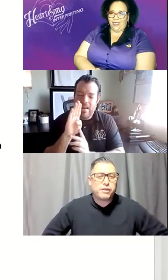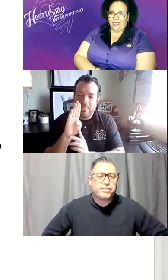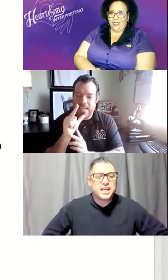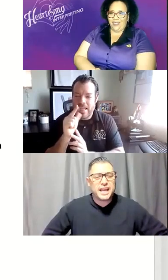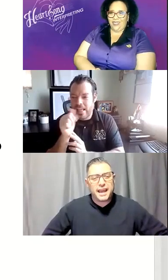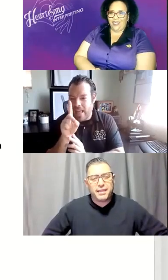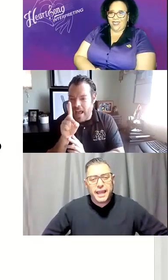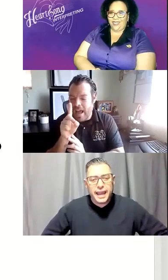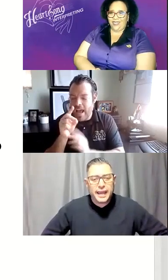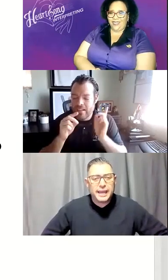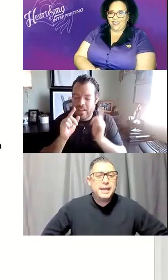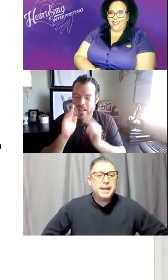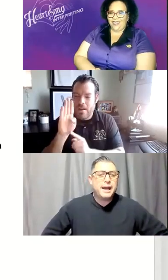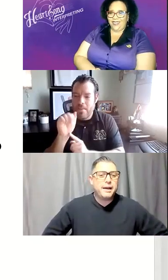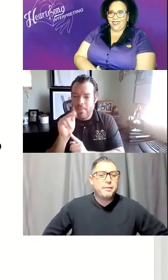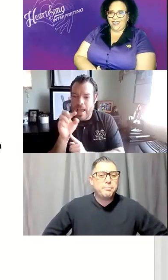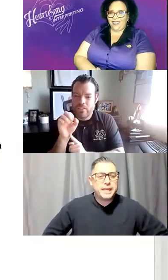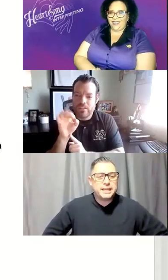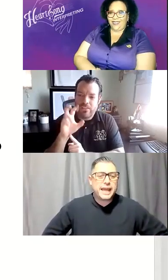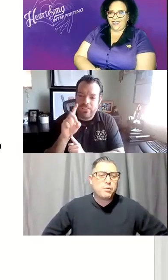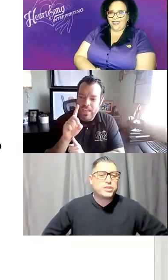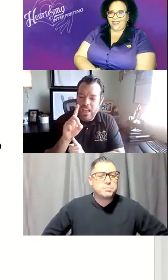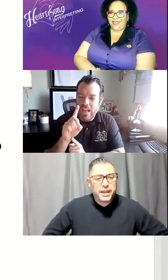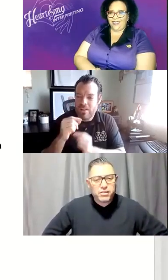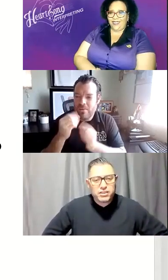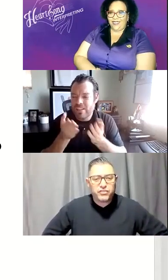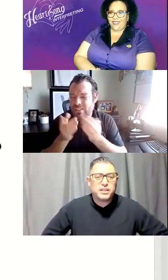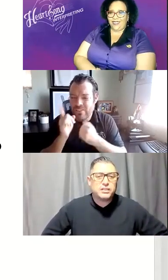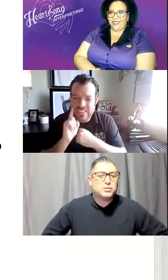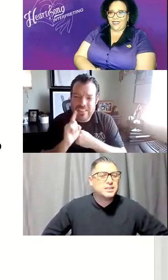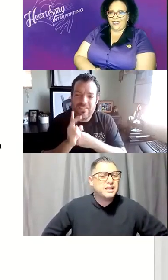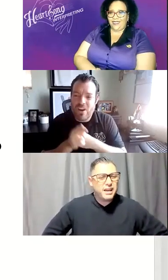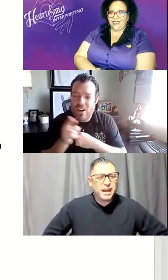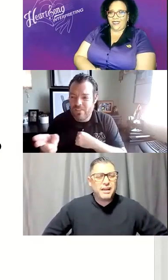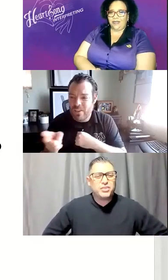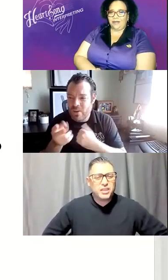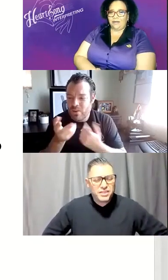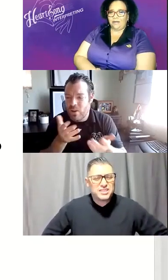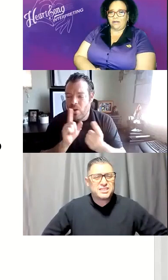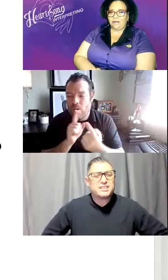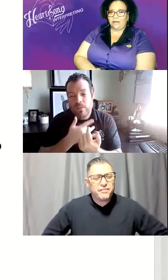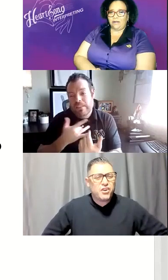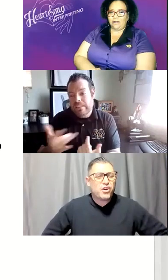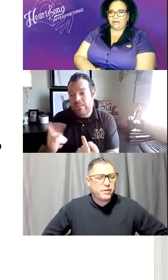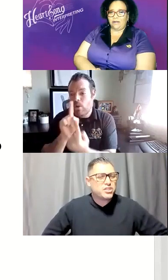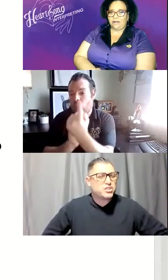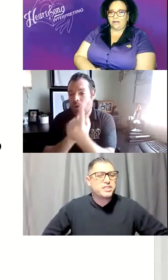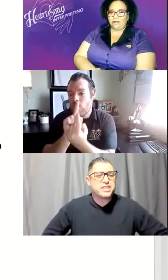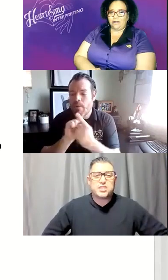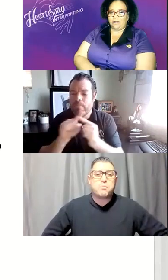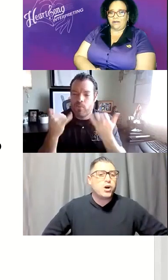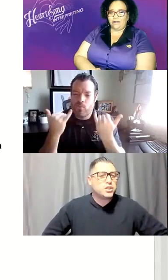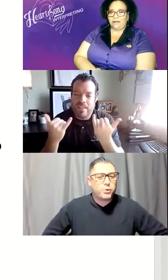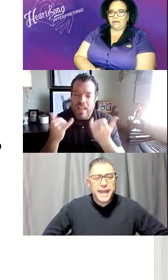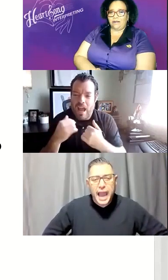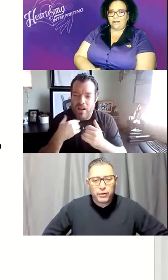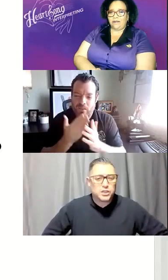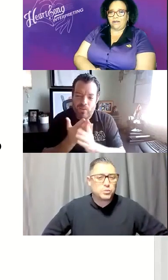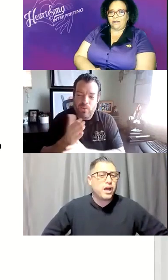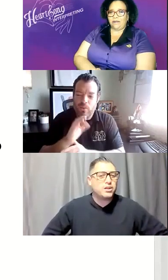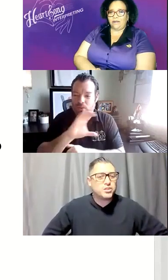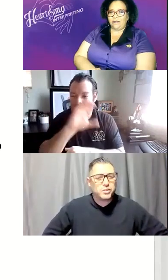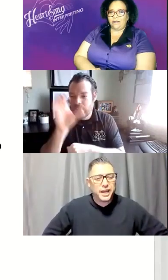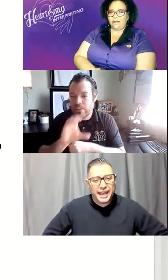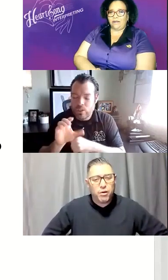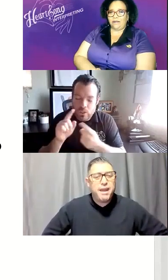Deaf, Riverside, LA, Be Glad, which is Bakersfield, deaf and hard of hearing services through multiple counties.